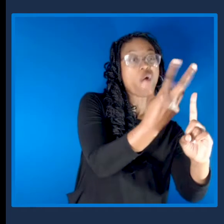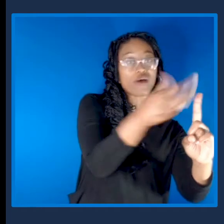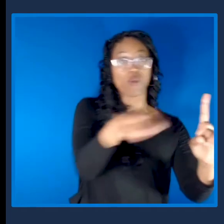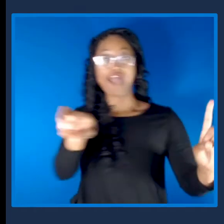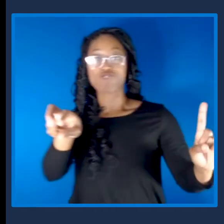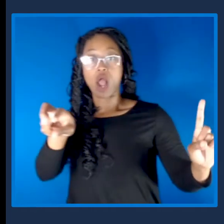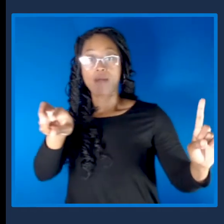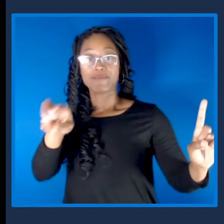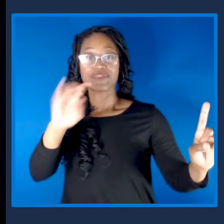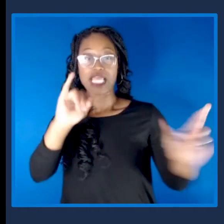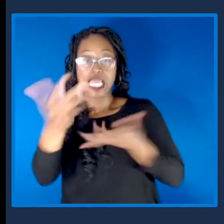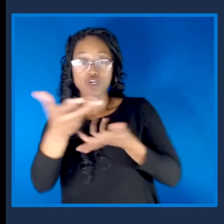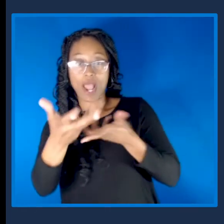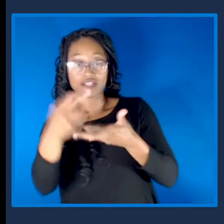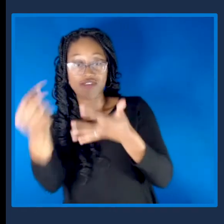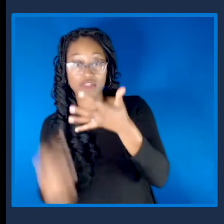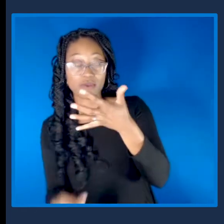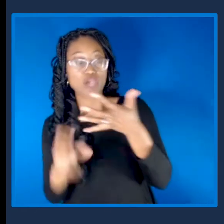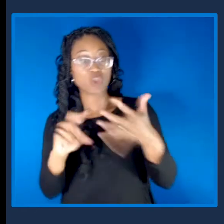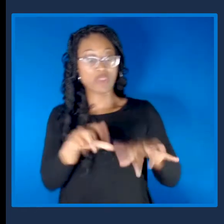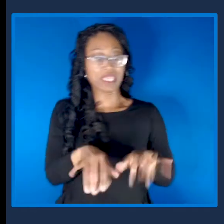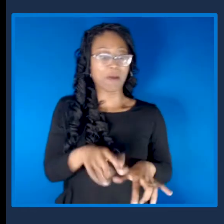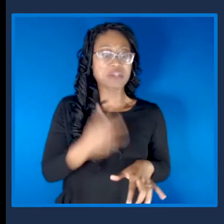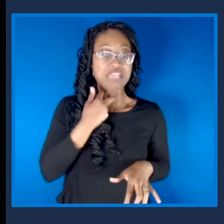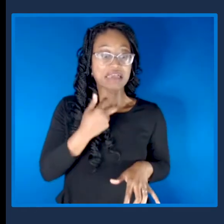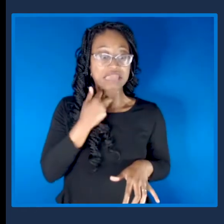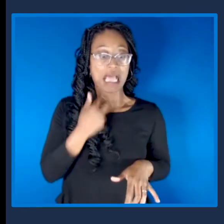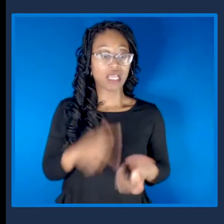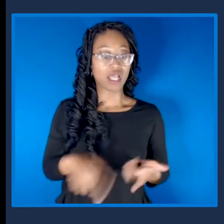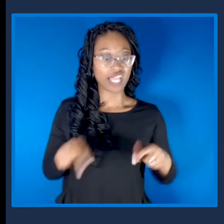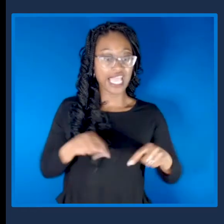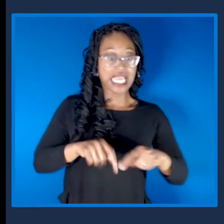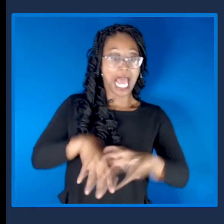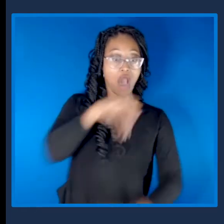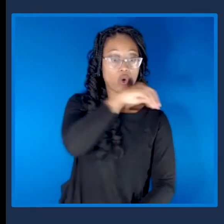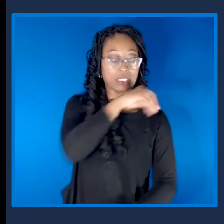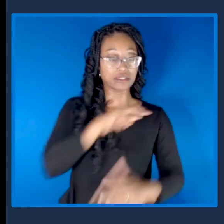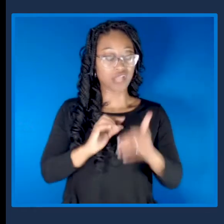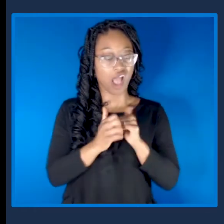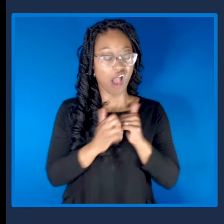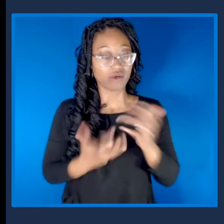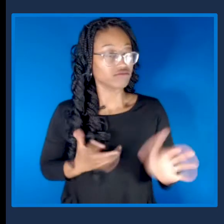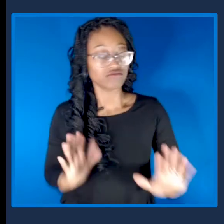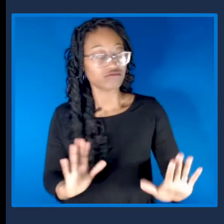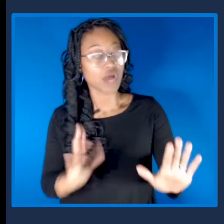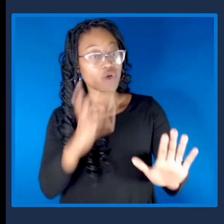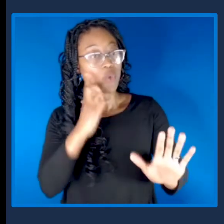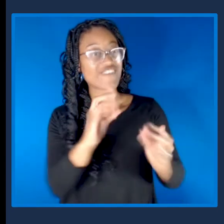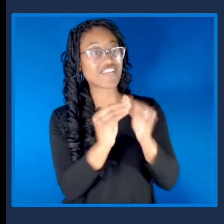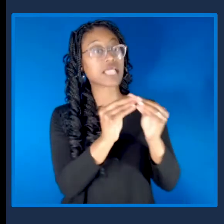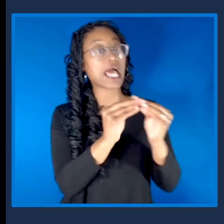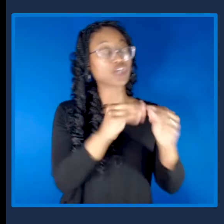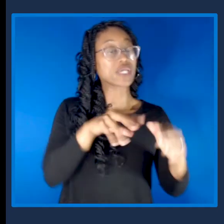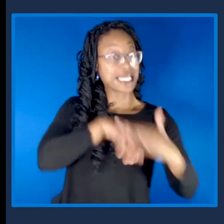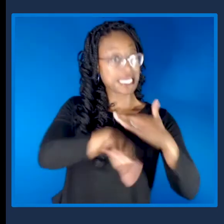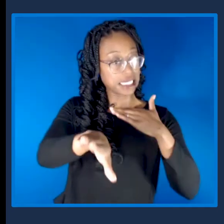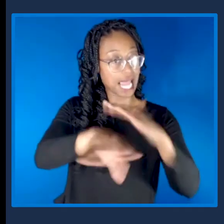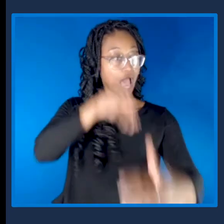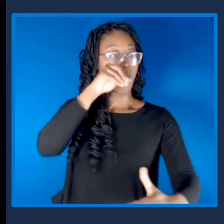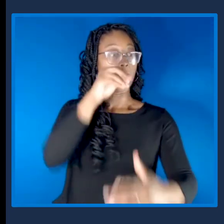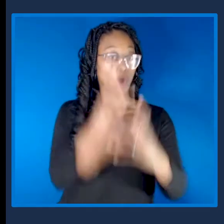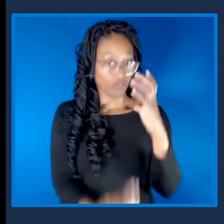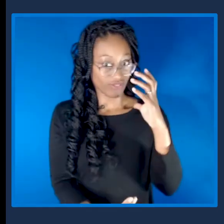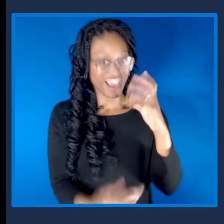that there's no keyboard trapping, and that the order of the interactive elements makes sense